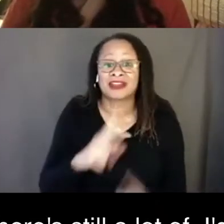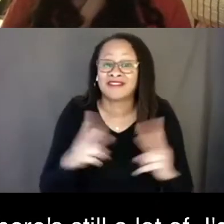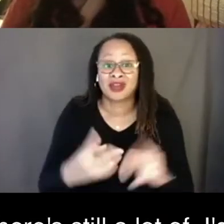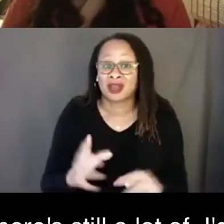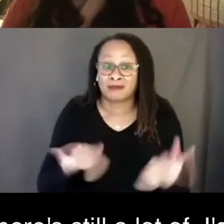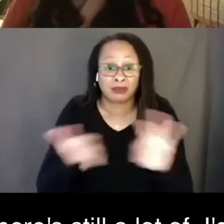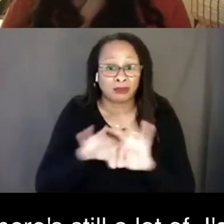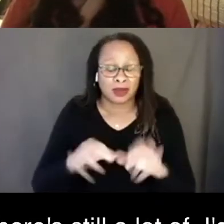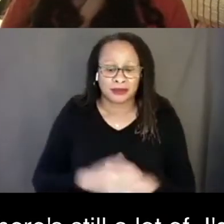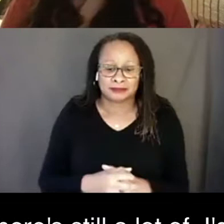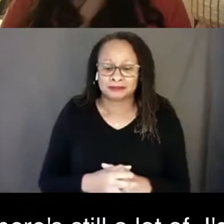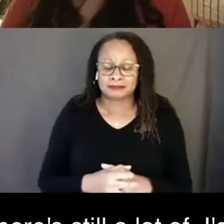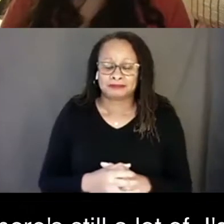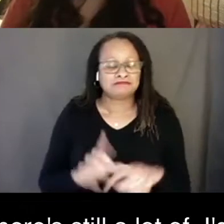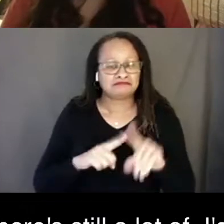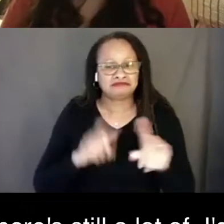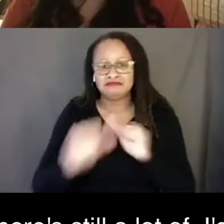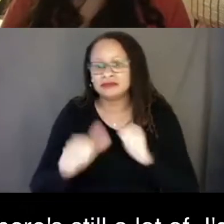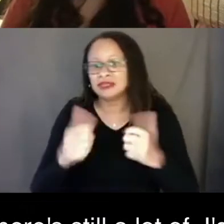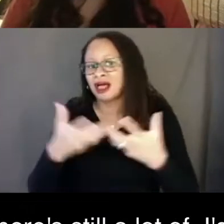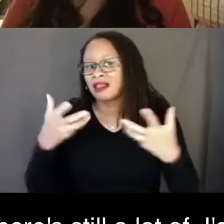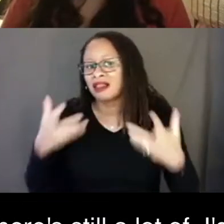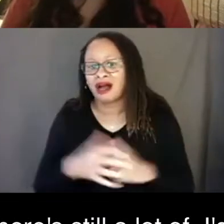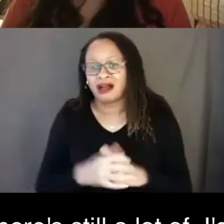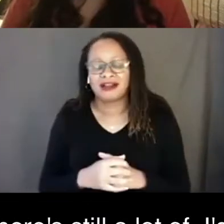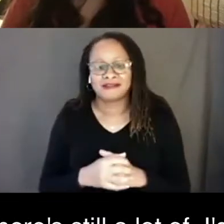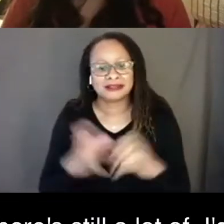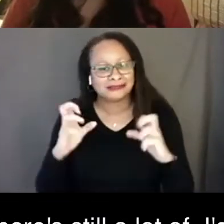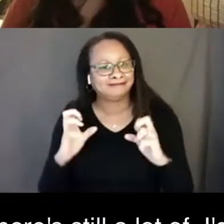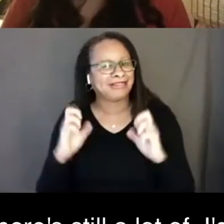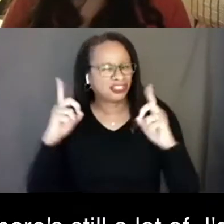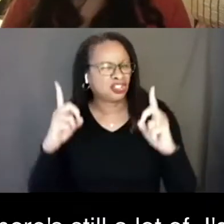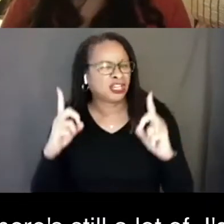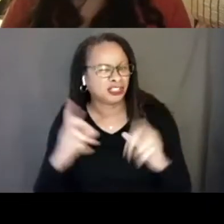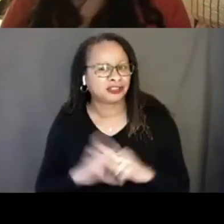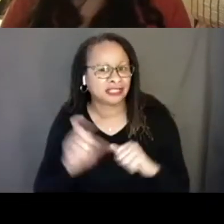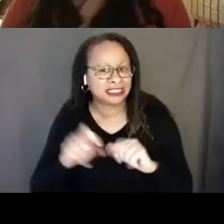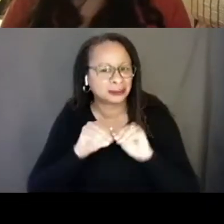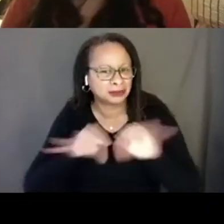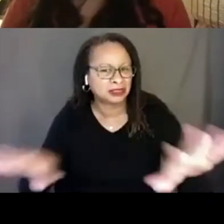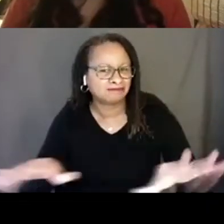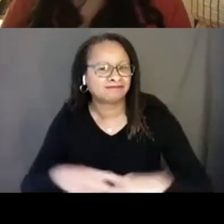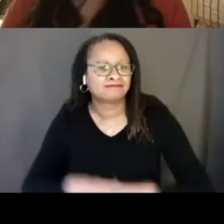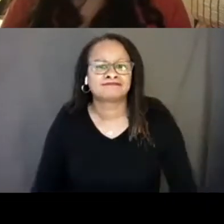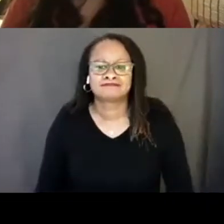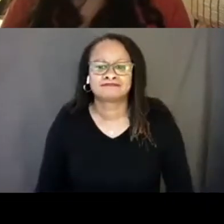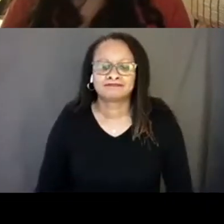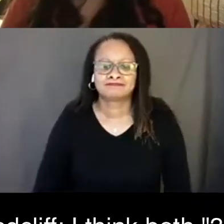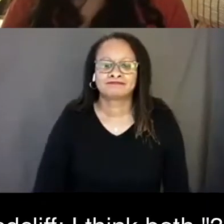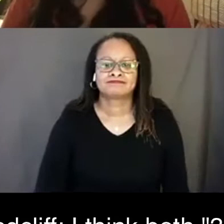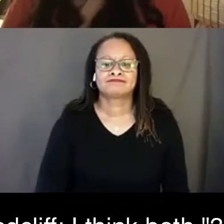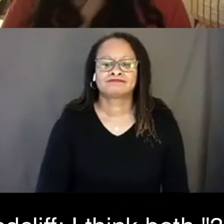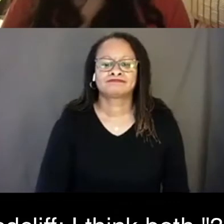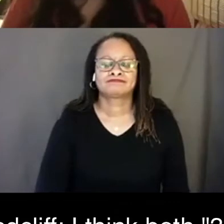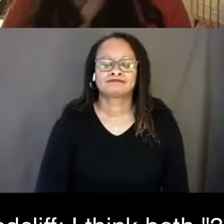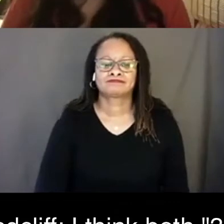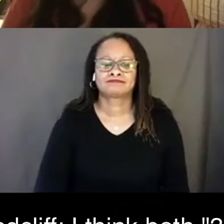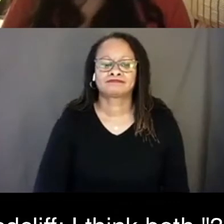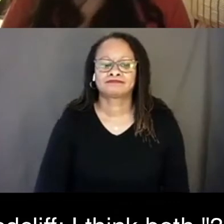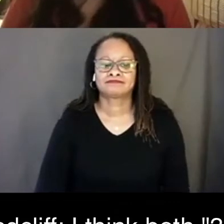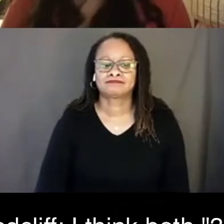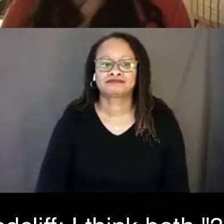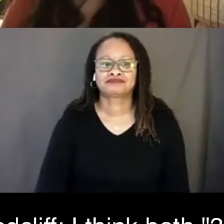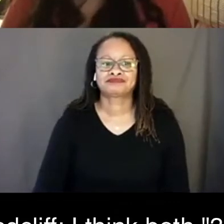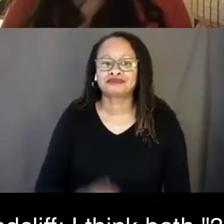it's there's still a lot of, I'd say, education, you know? I think